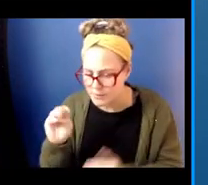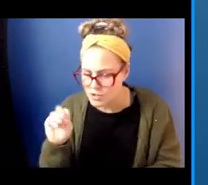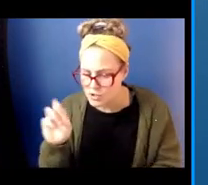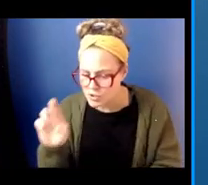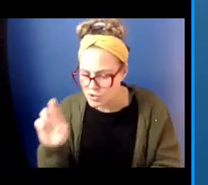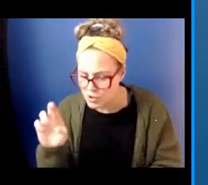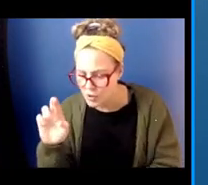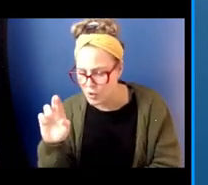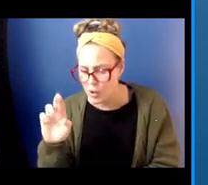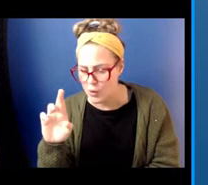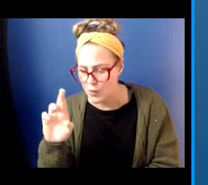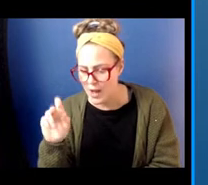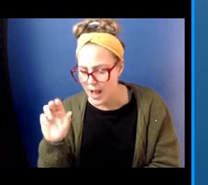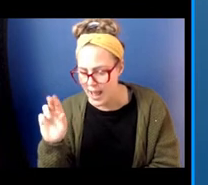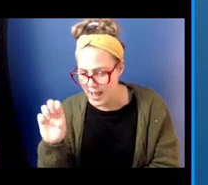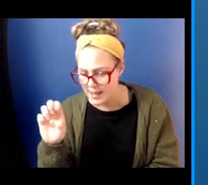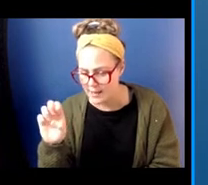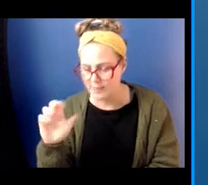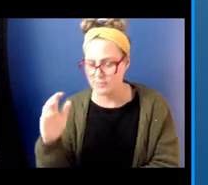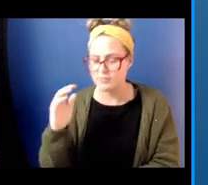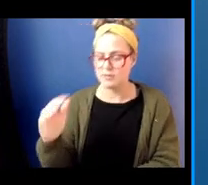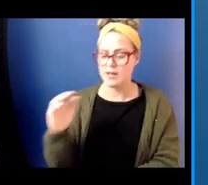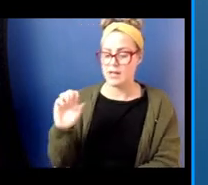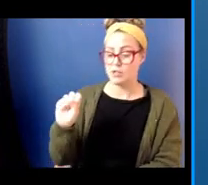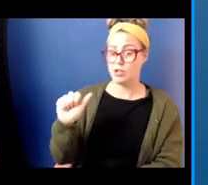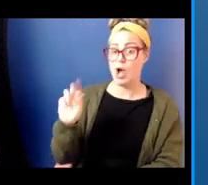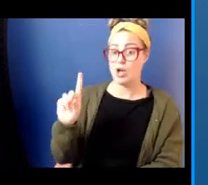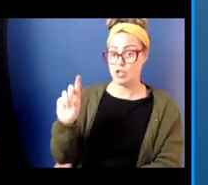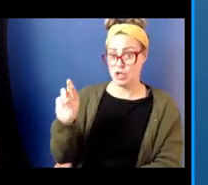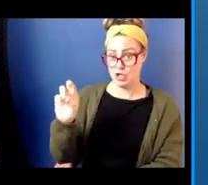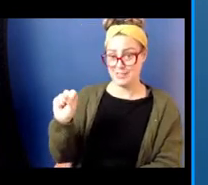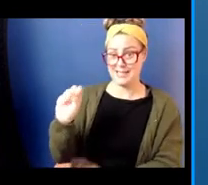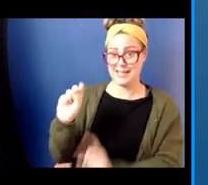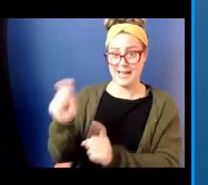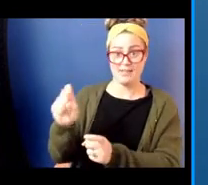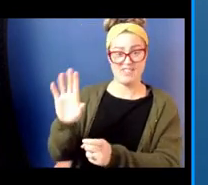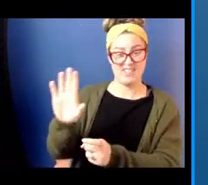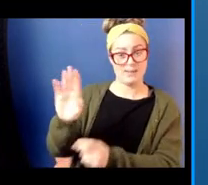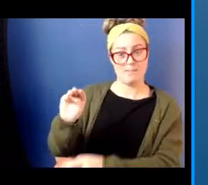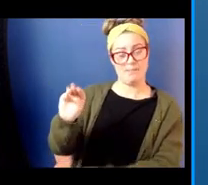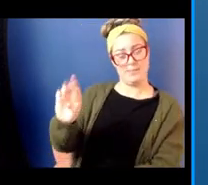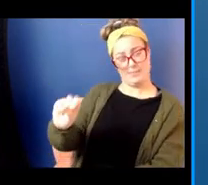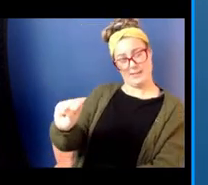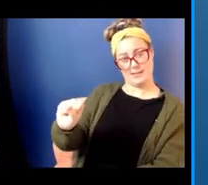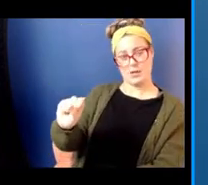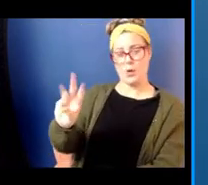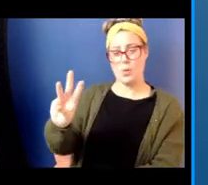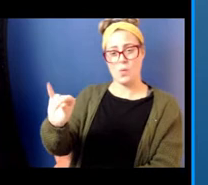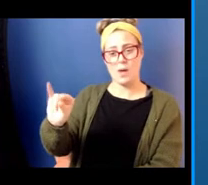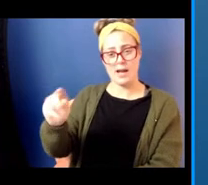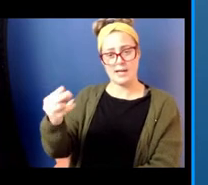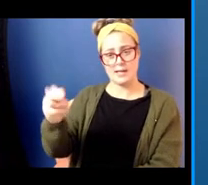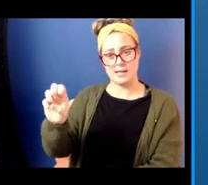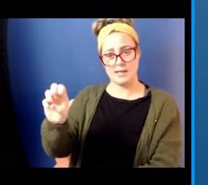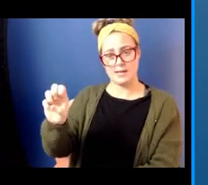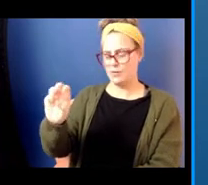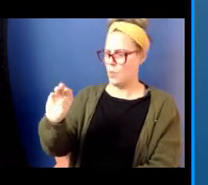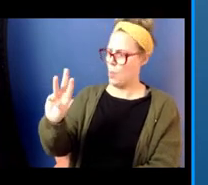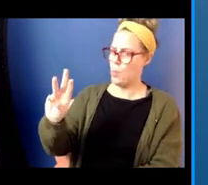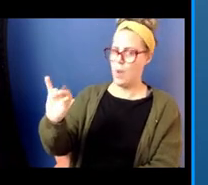has given his proxy to miss Weingarten Mr Spate Miss Swicker